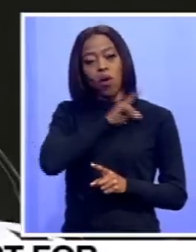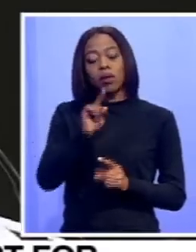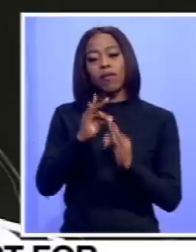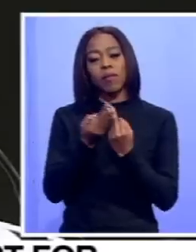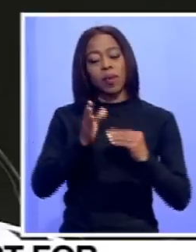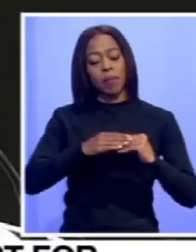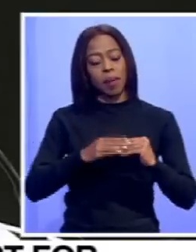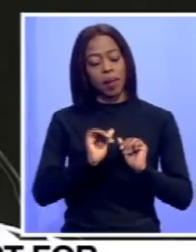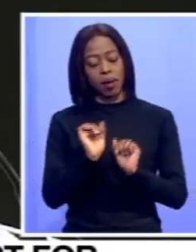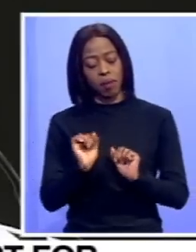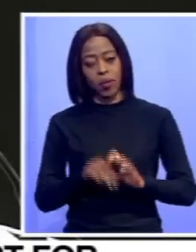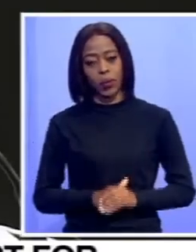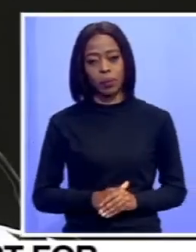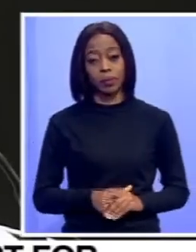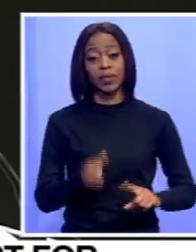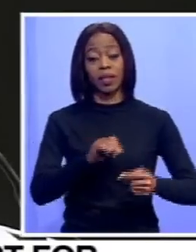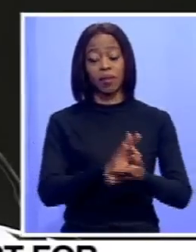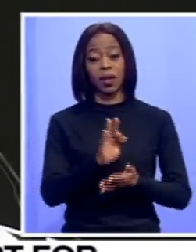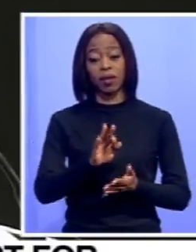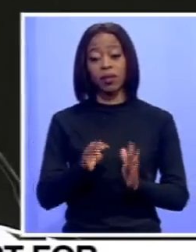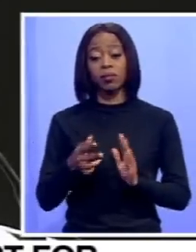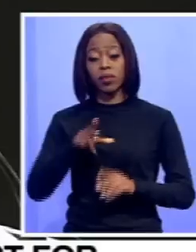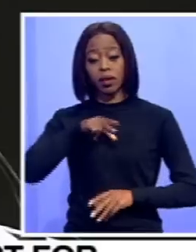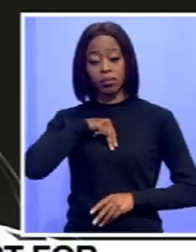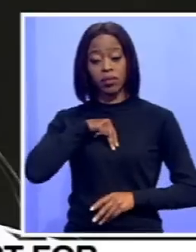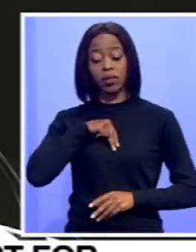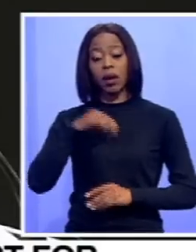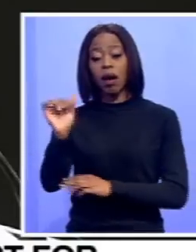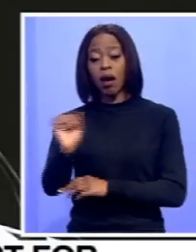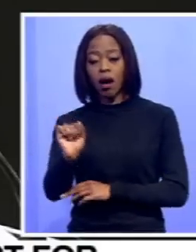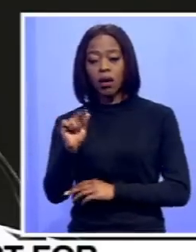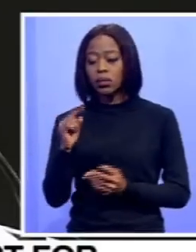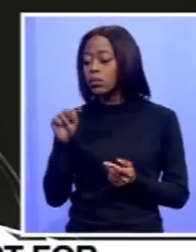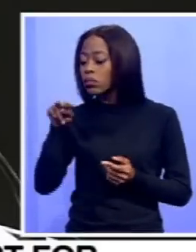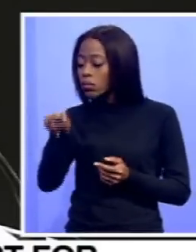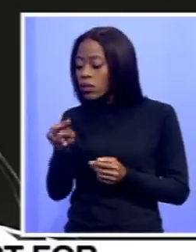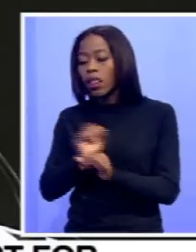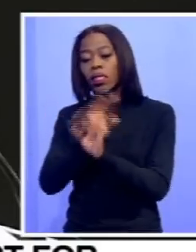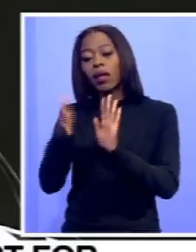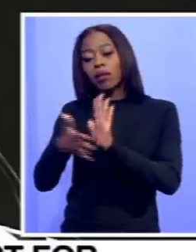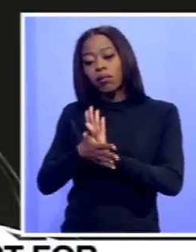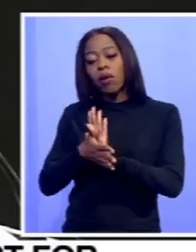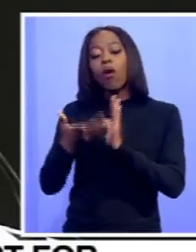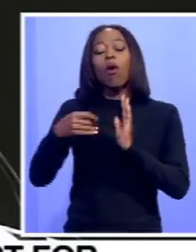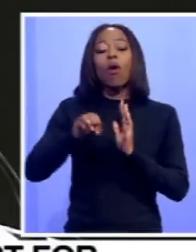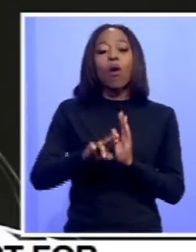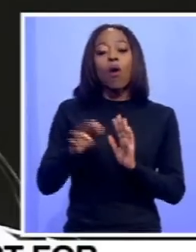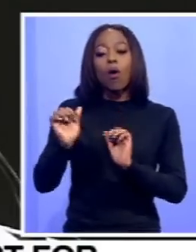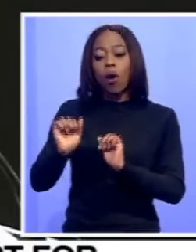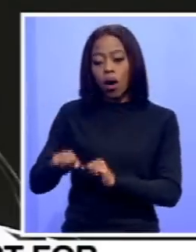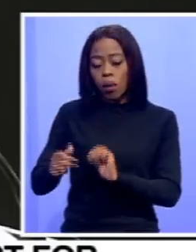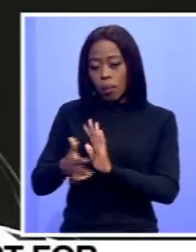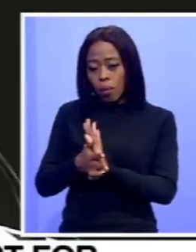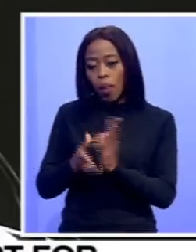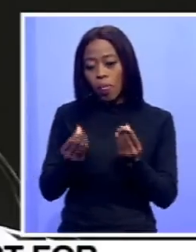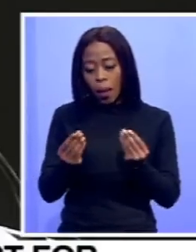deceased. Sub 13, accredited vehicles would have an identification sticker or a permit registered against the registration